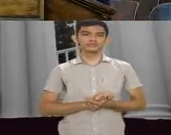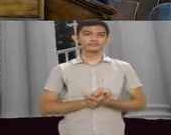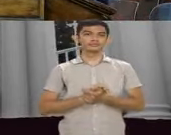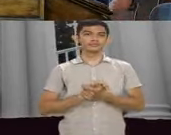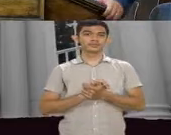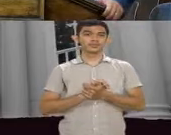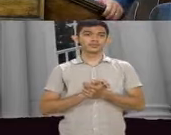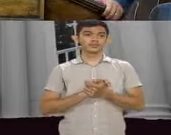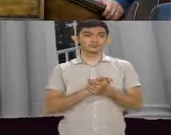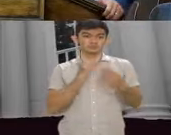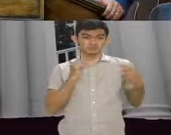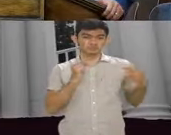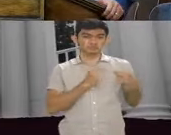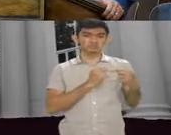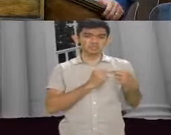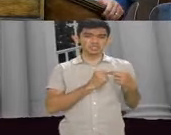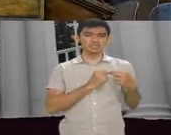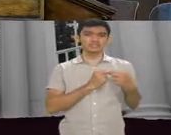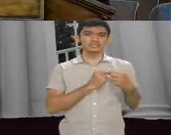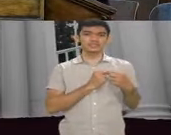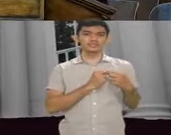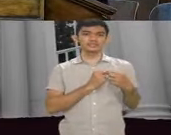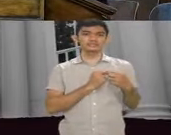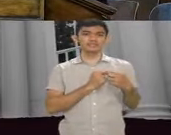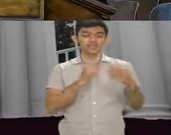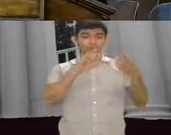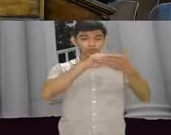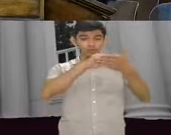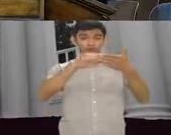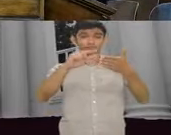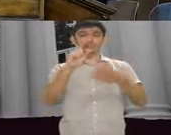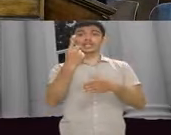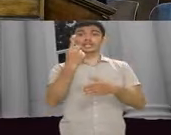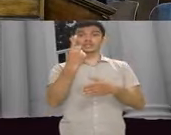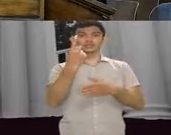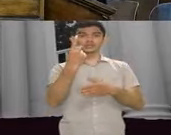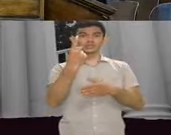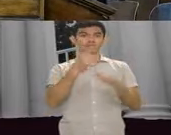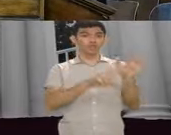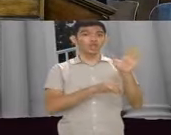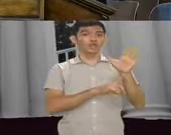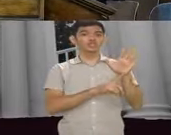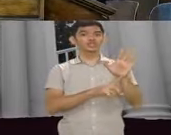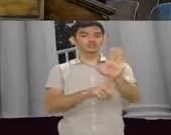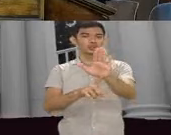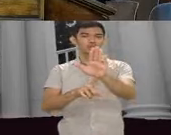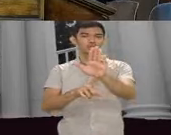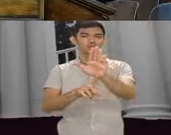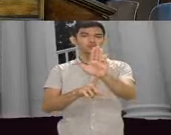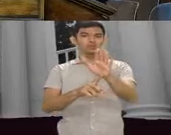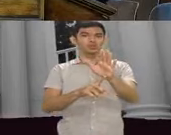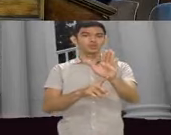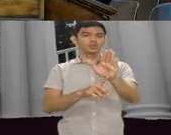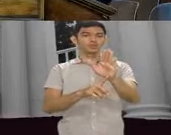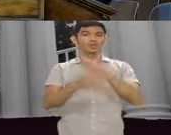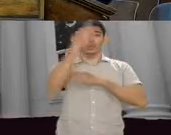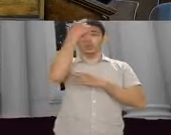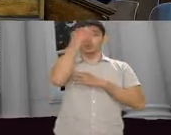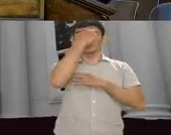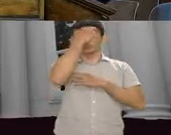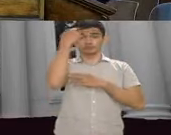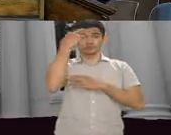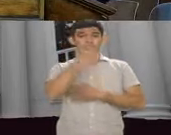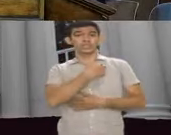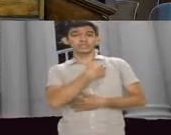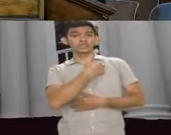And they were offended at him. Now, just this verse alone refutes the Roman